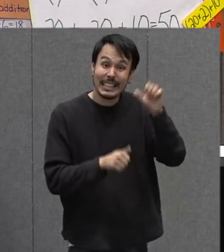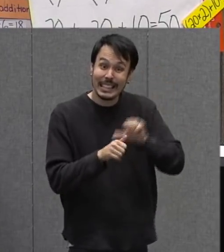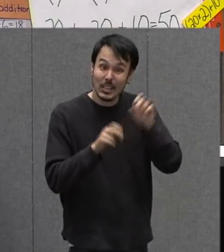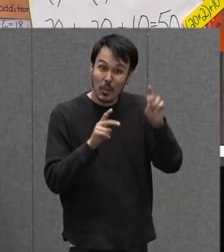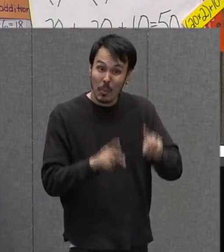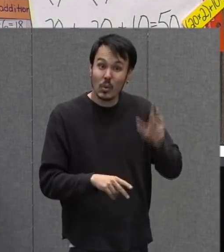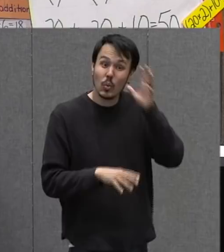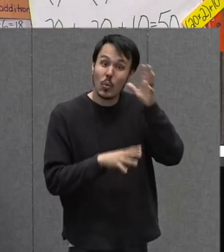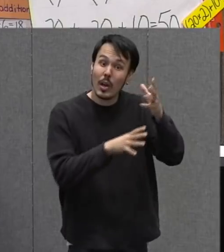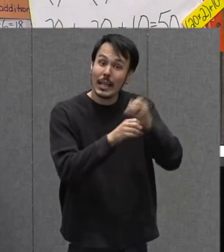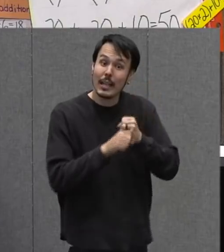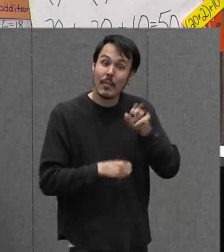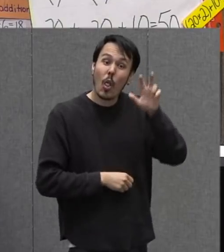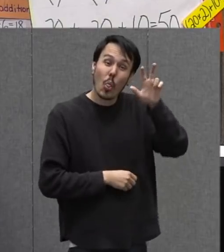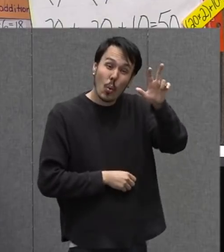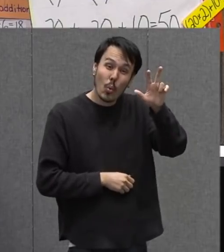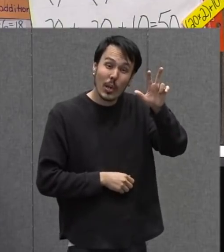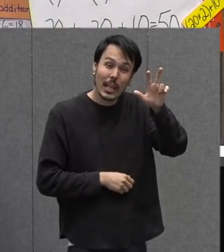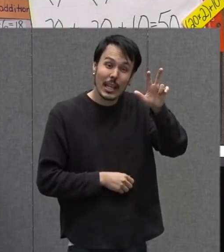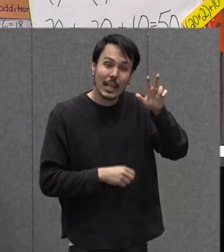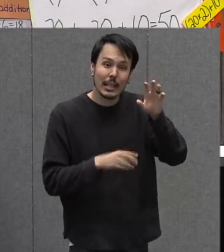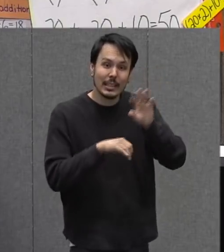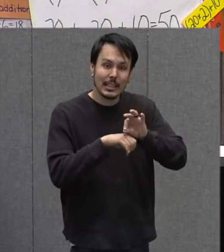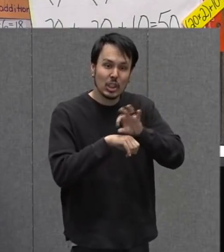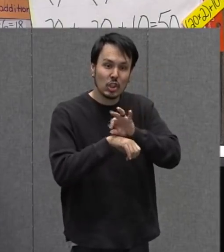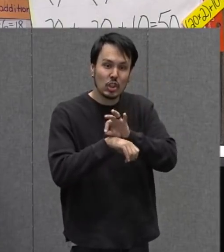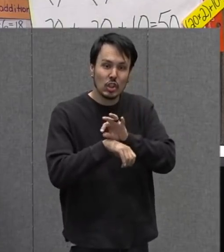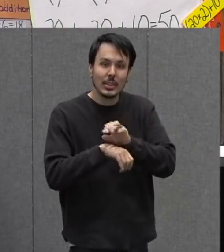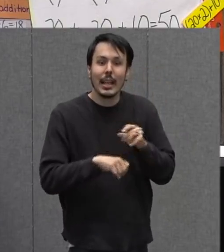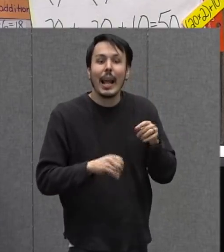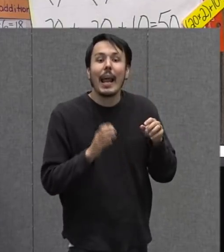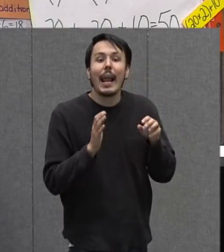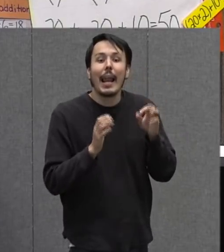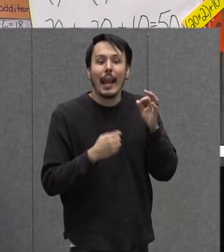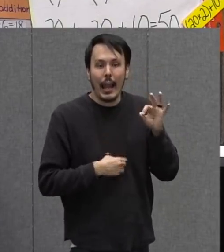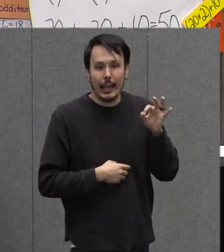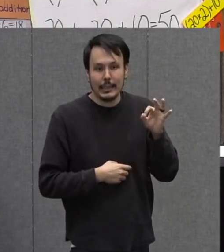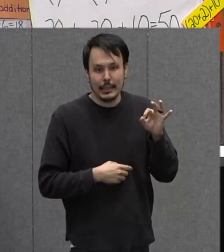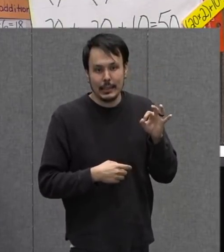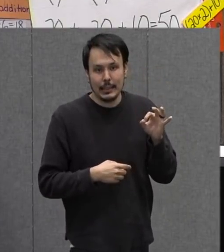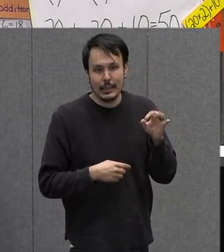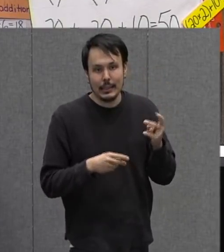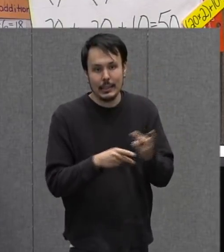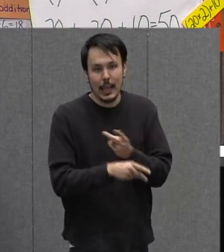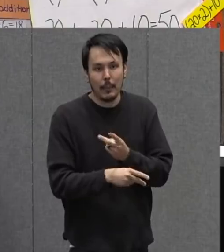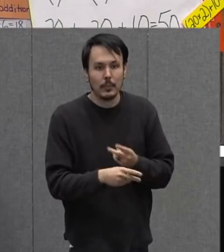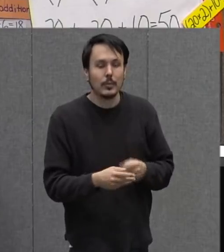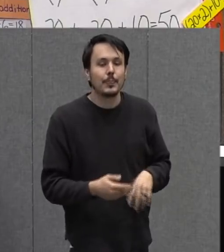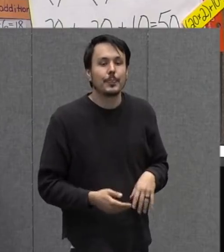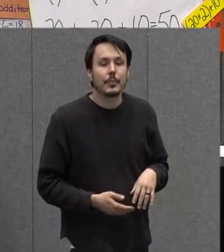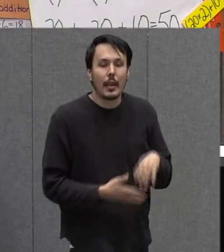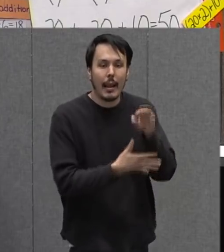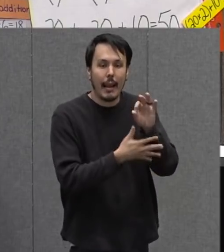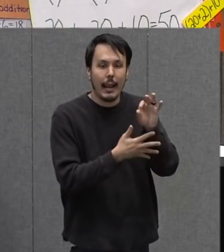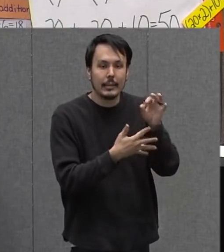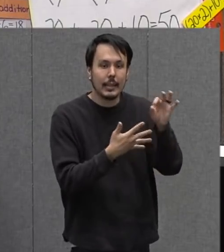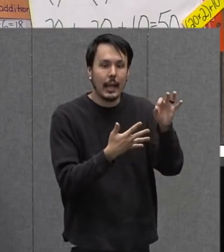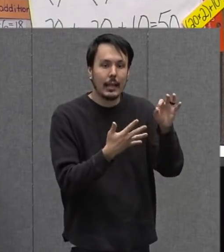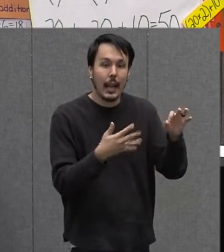1 sticker 3 times, 19, 19, 19. We added them together to get